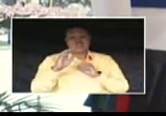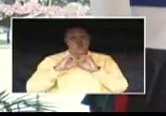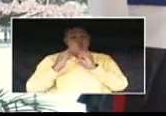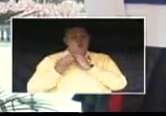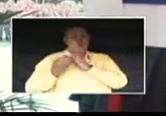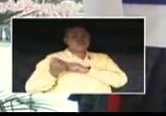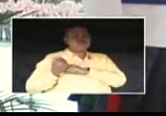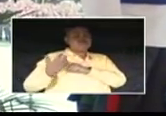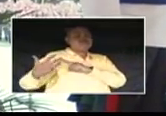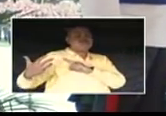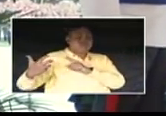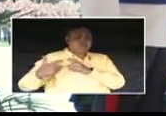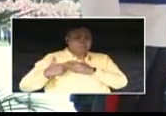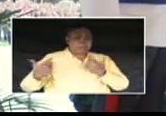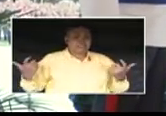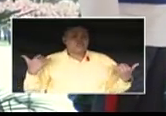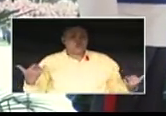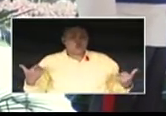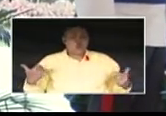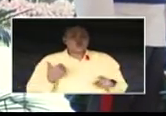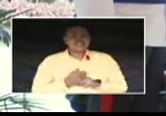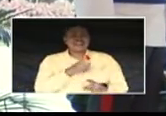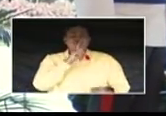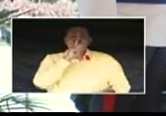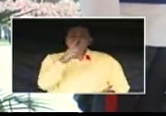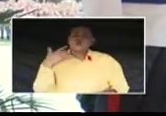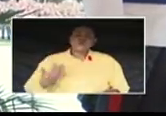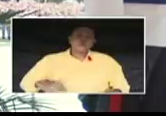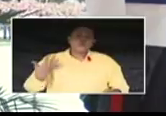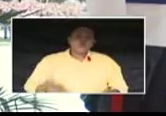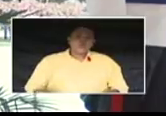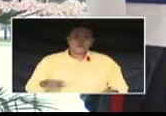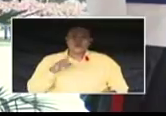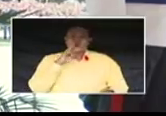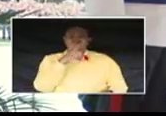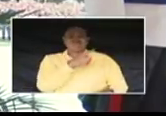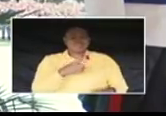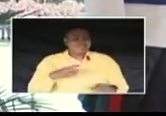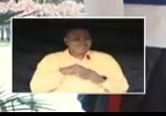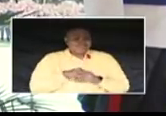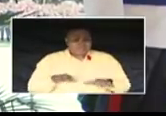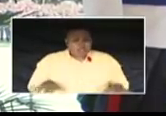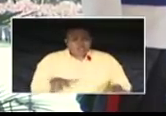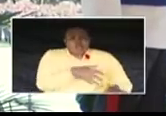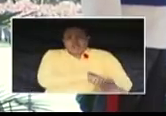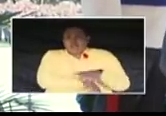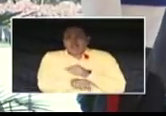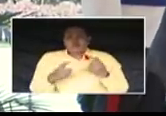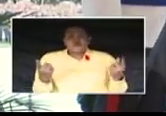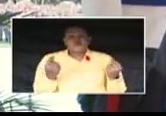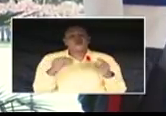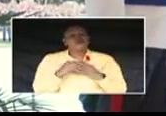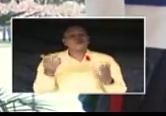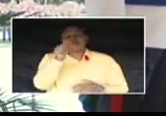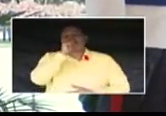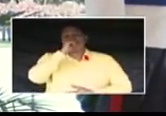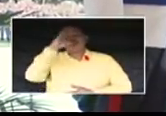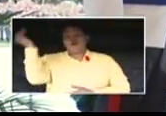organization and has really been a force to be reckoned with in the private